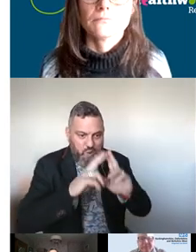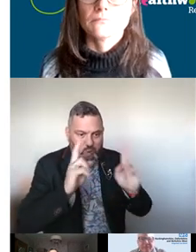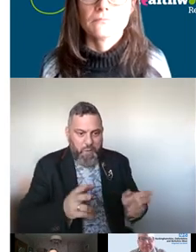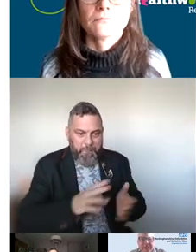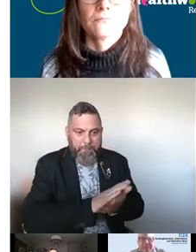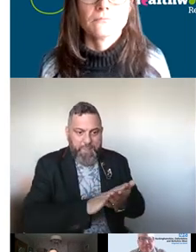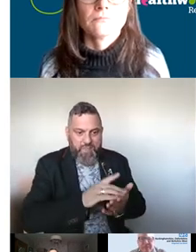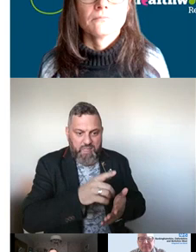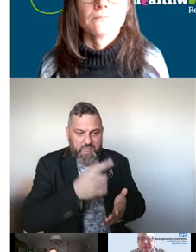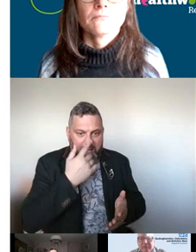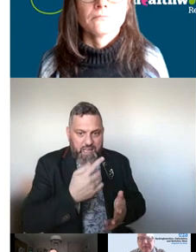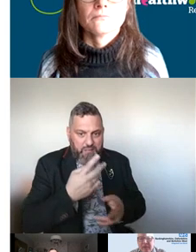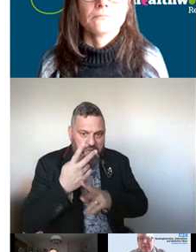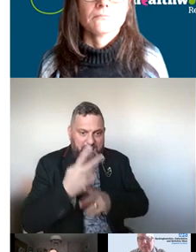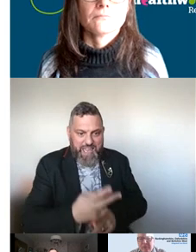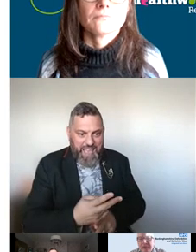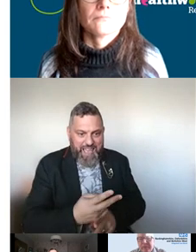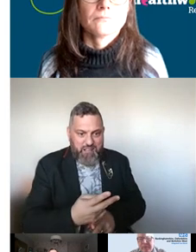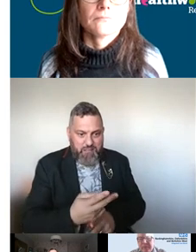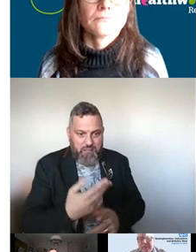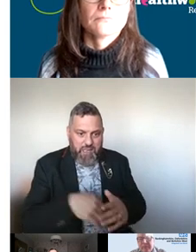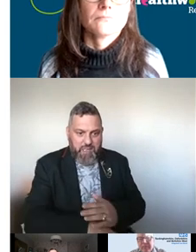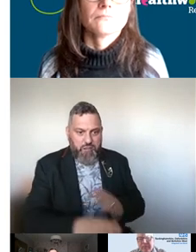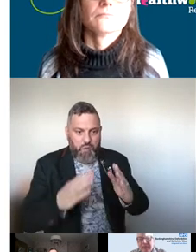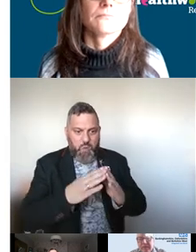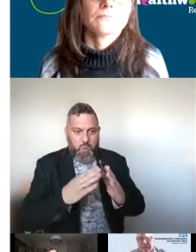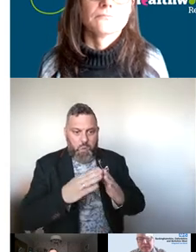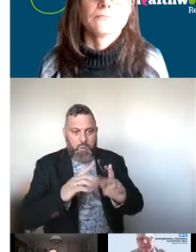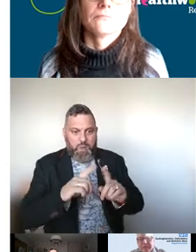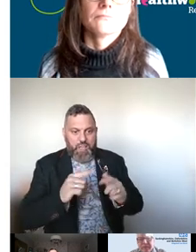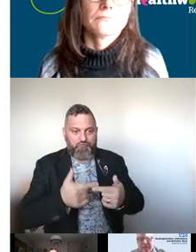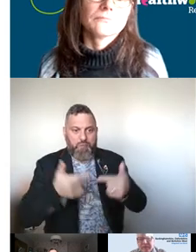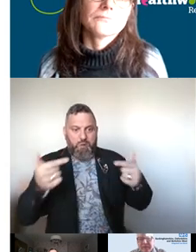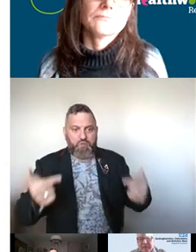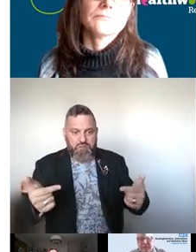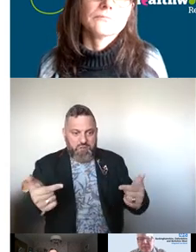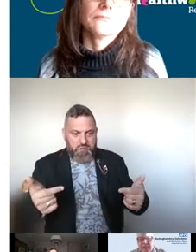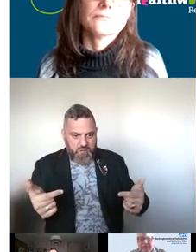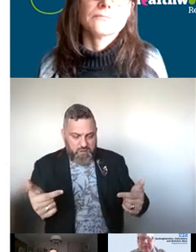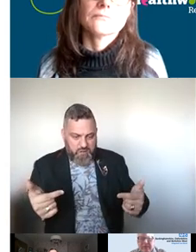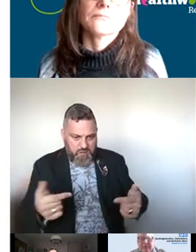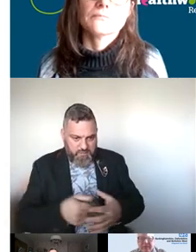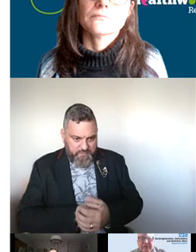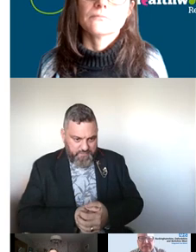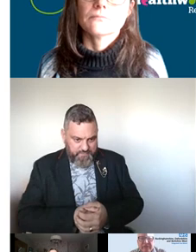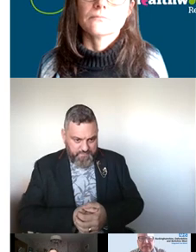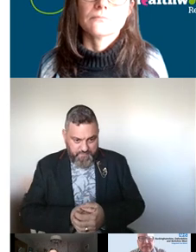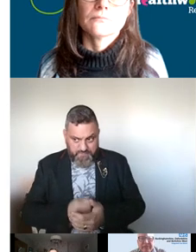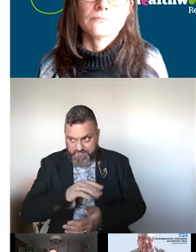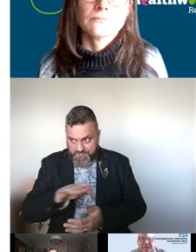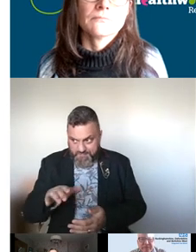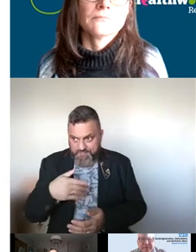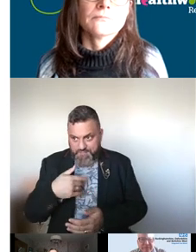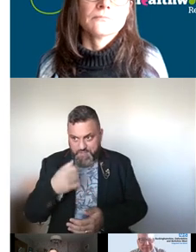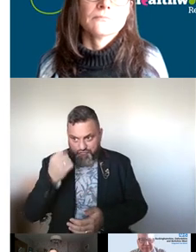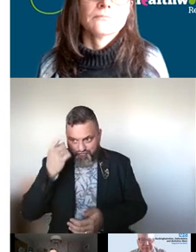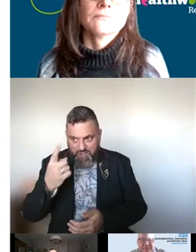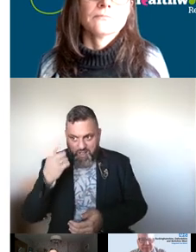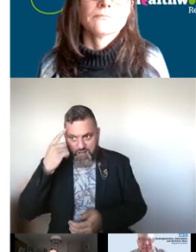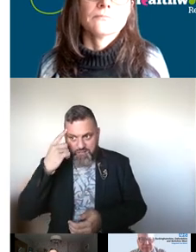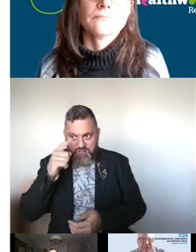of be cared for at home remotely. And so there's a wide recognition that investment